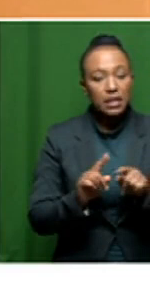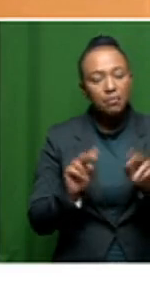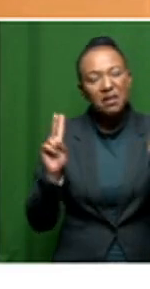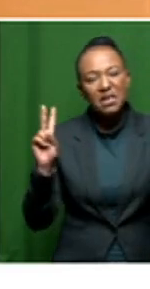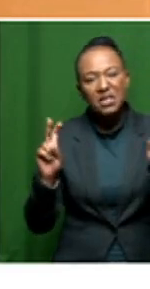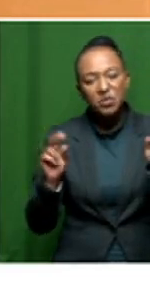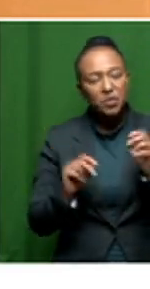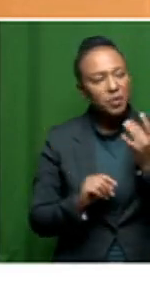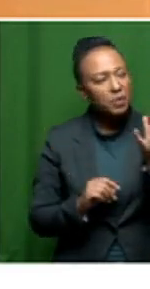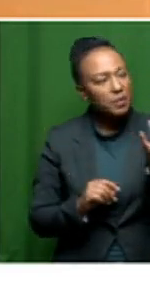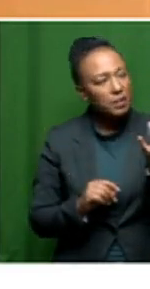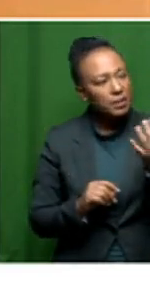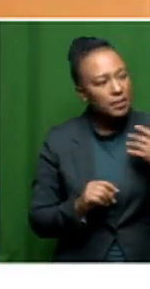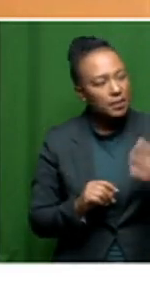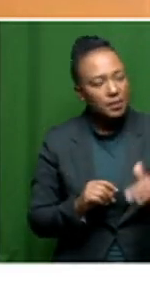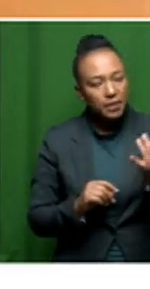what they call